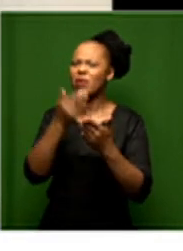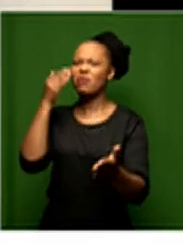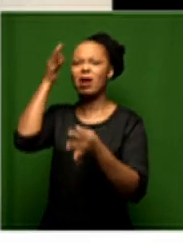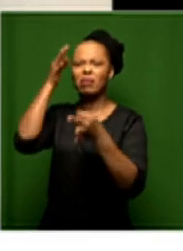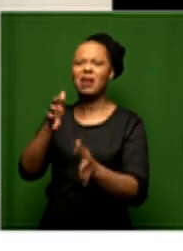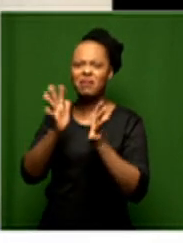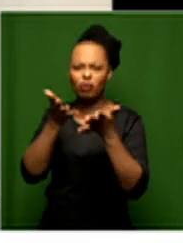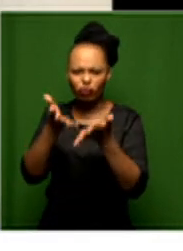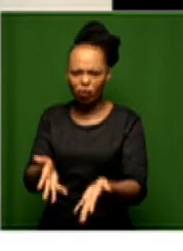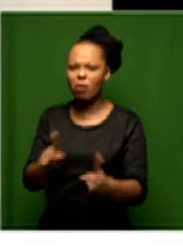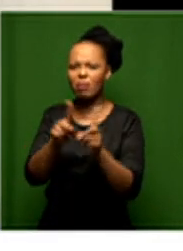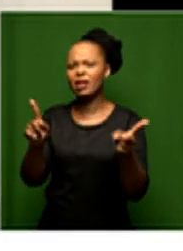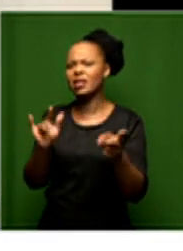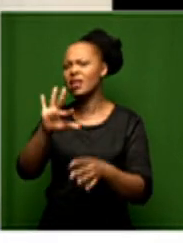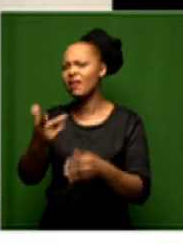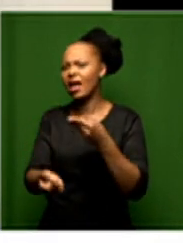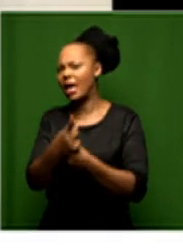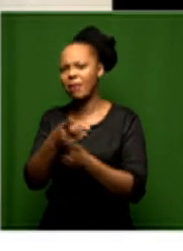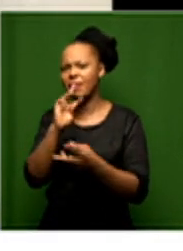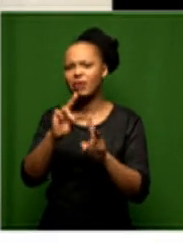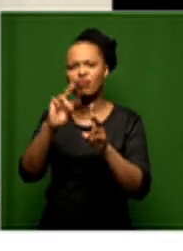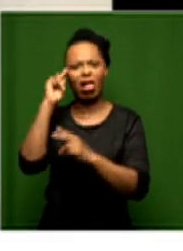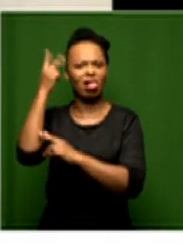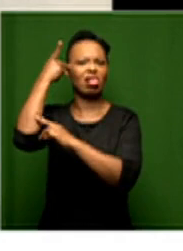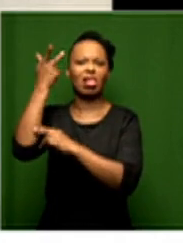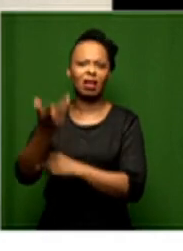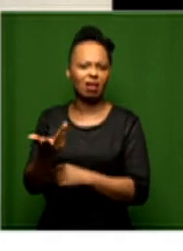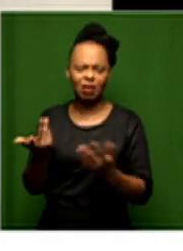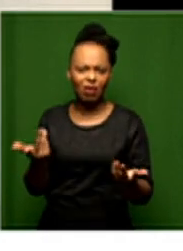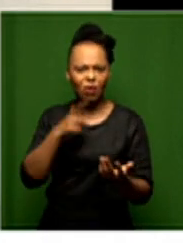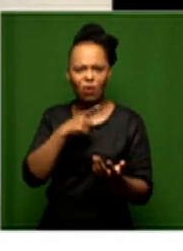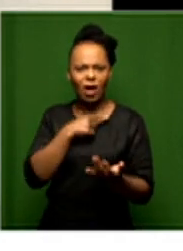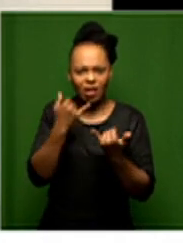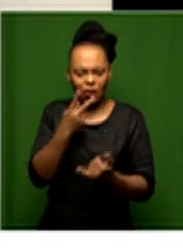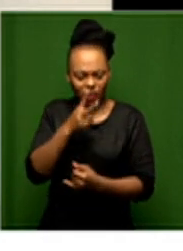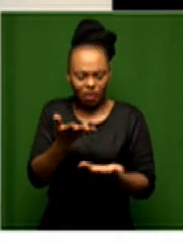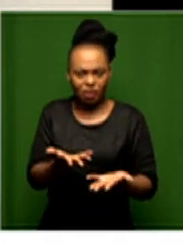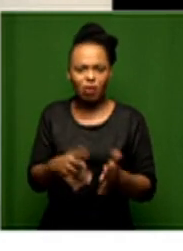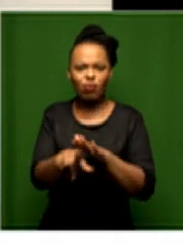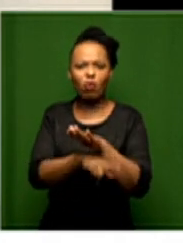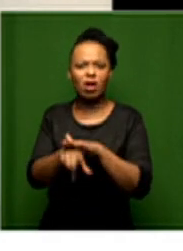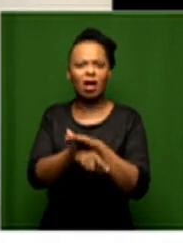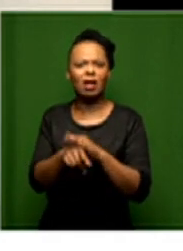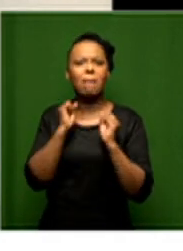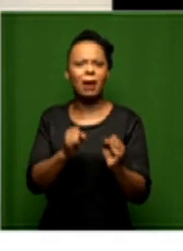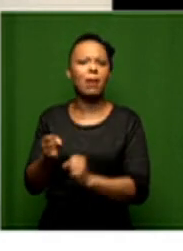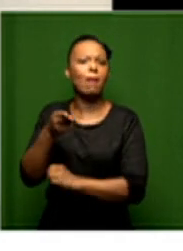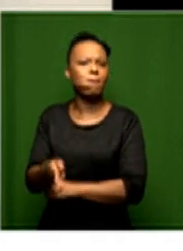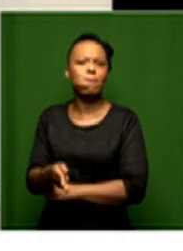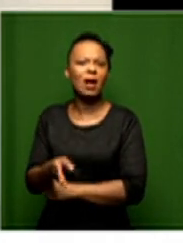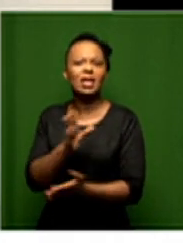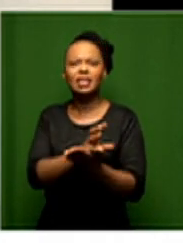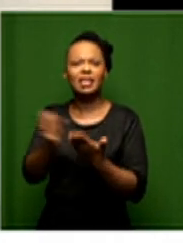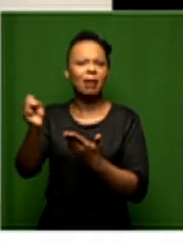on different routes. It's more localized as opposed to what we currently see right now. So they're still there. They're not scrapped, but